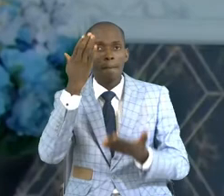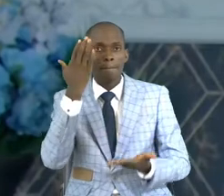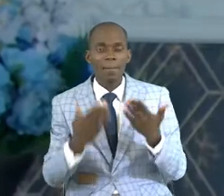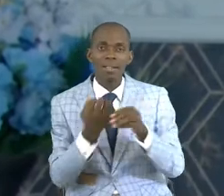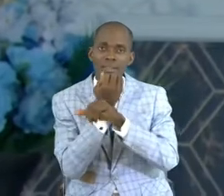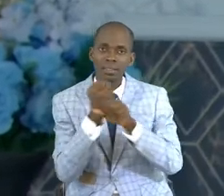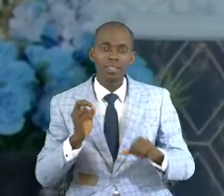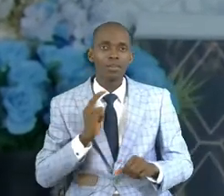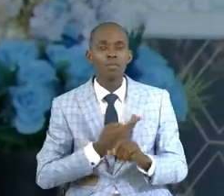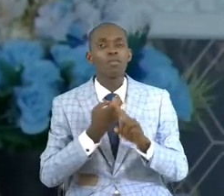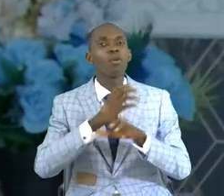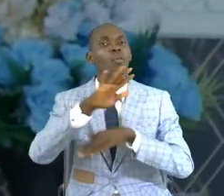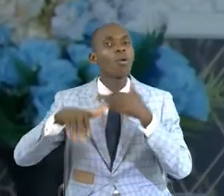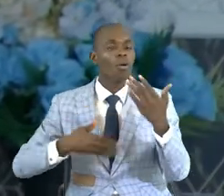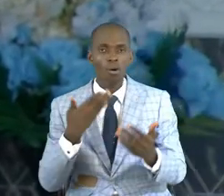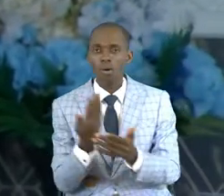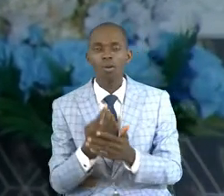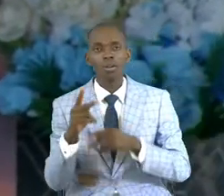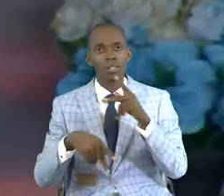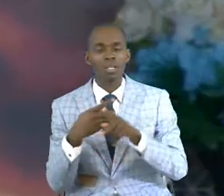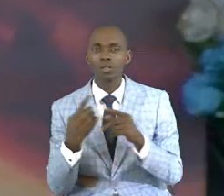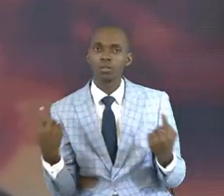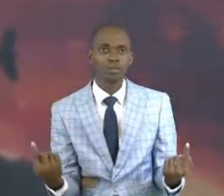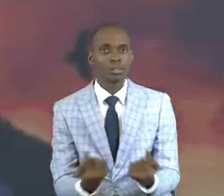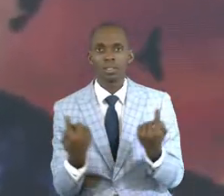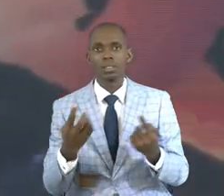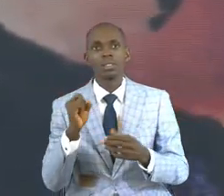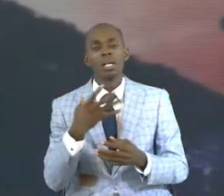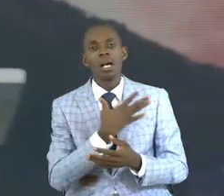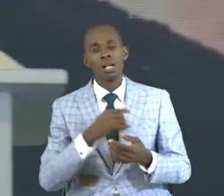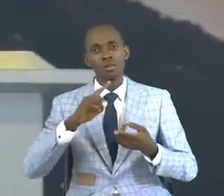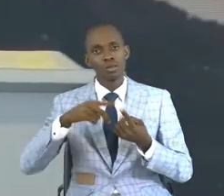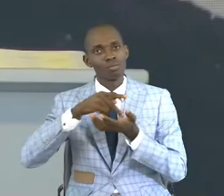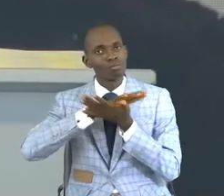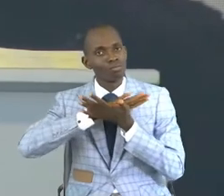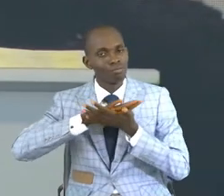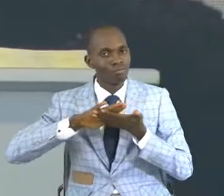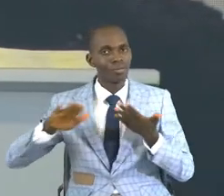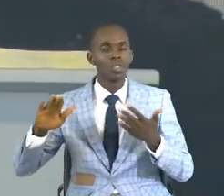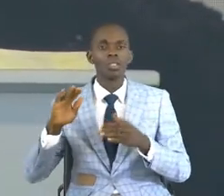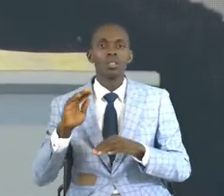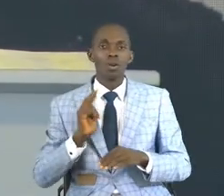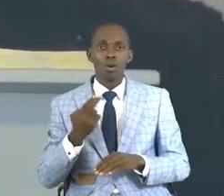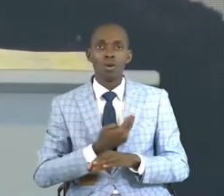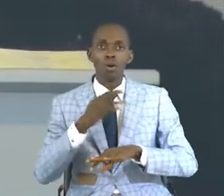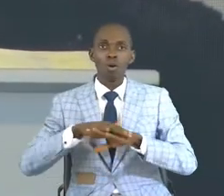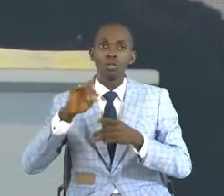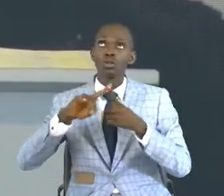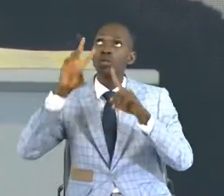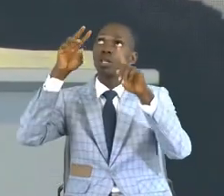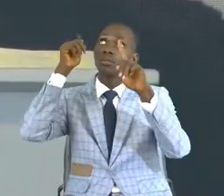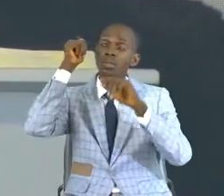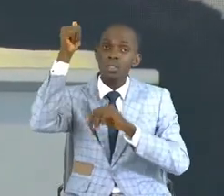from all iniquity, and to purify unto himself a